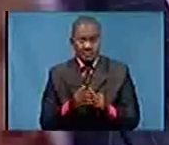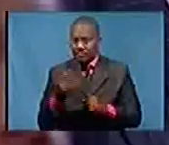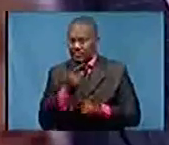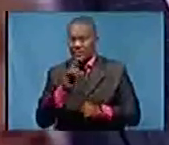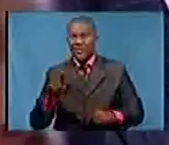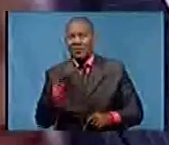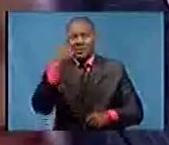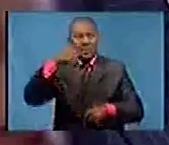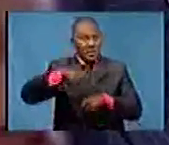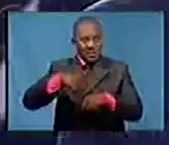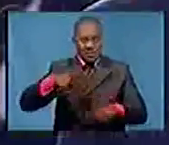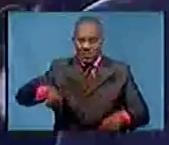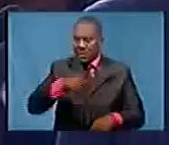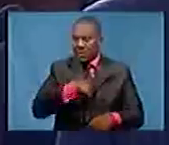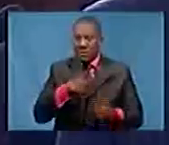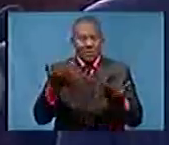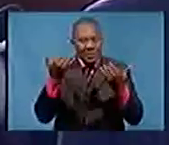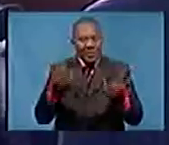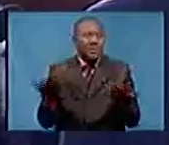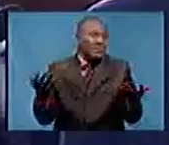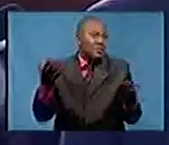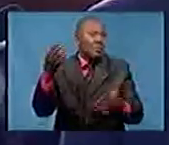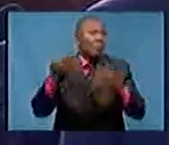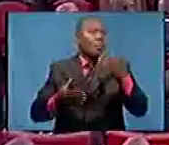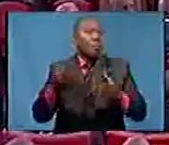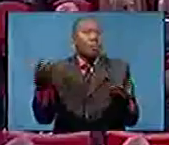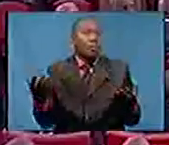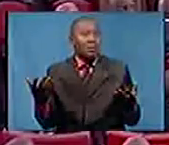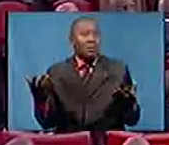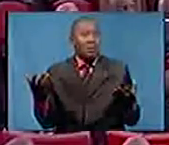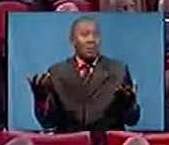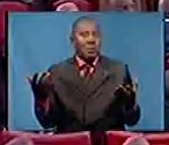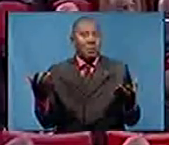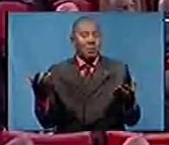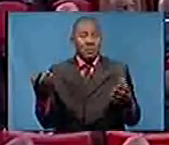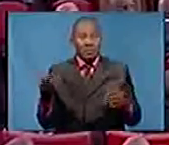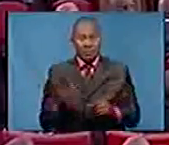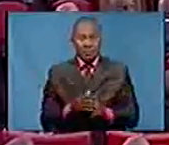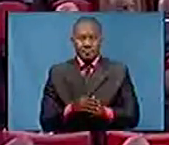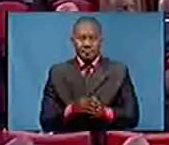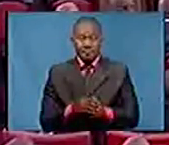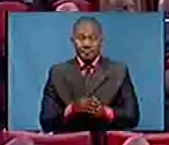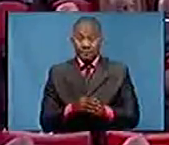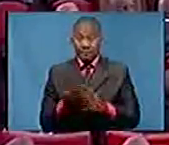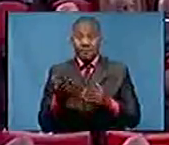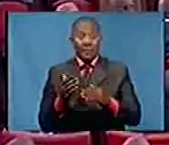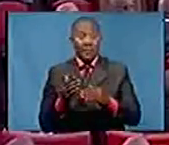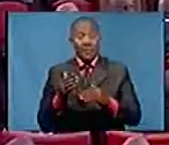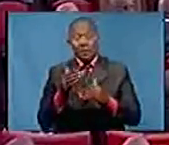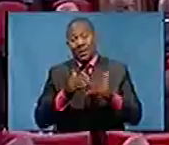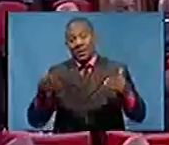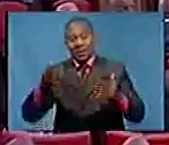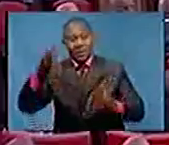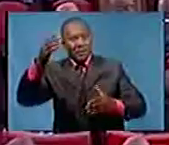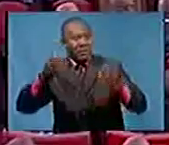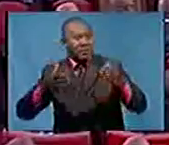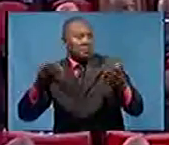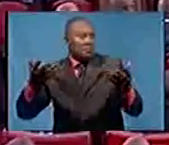of this nature in this country. We will pass this bridge and move on. And after this case, I